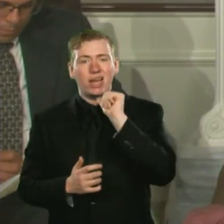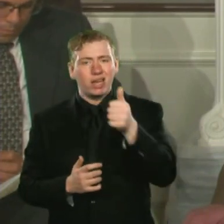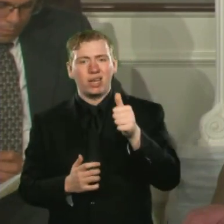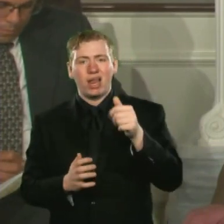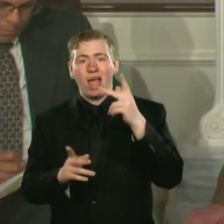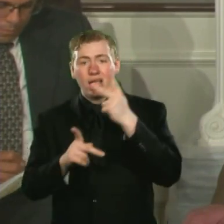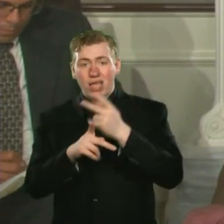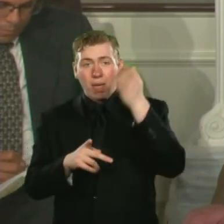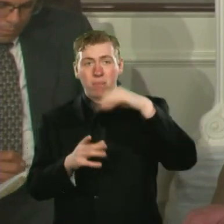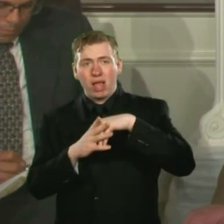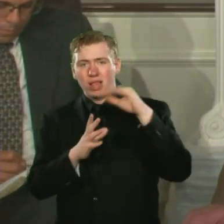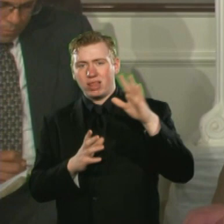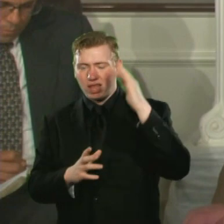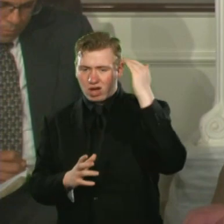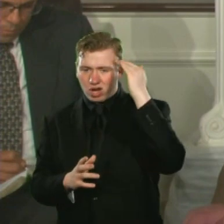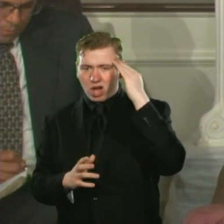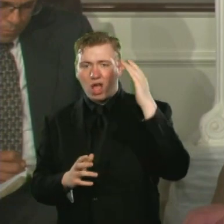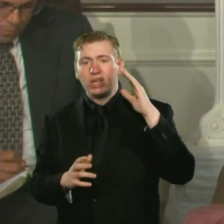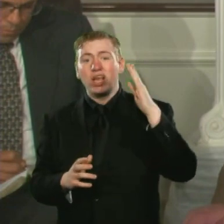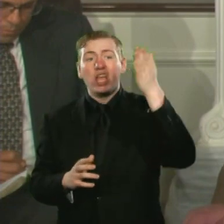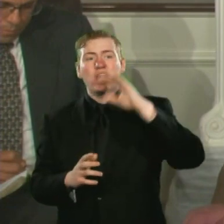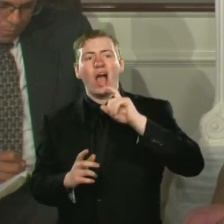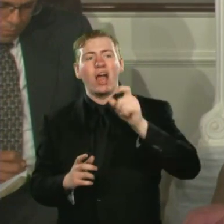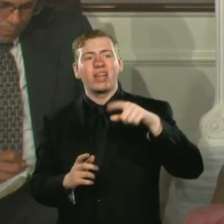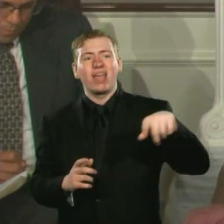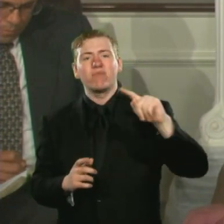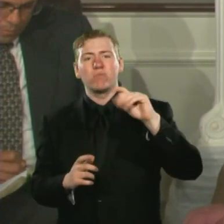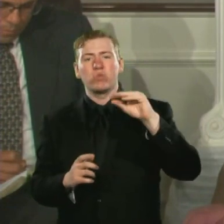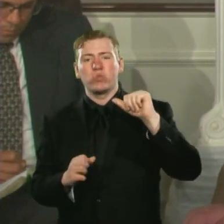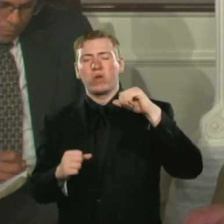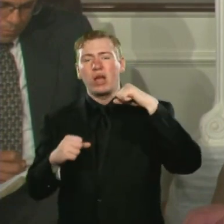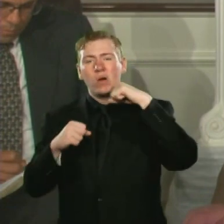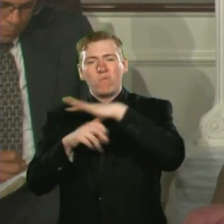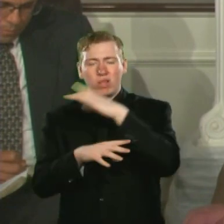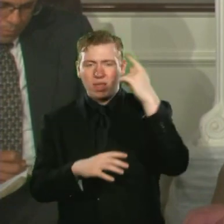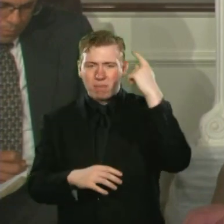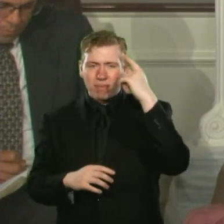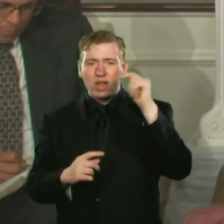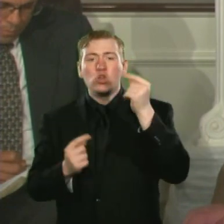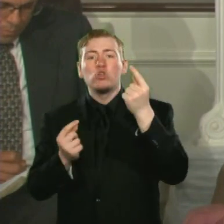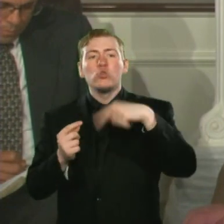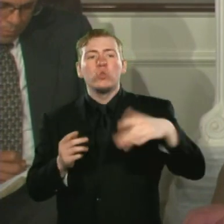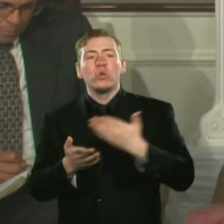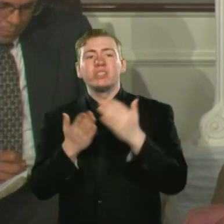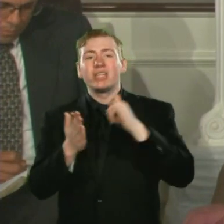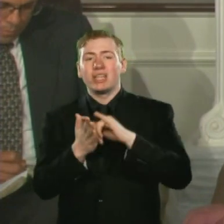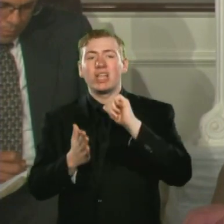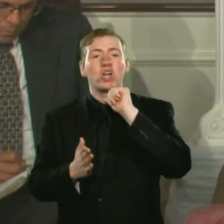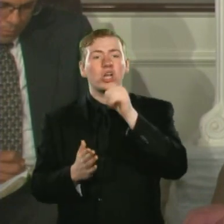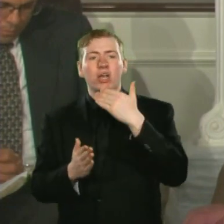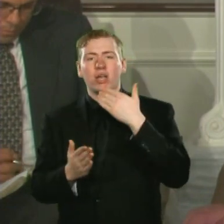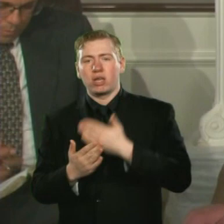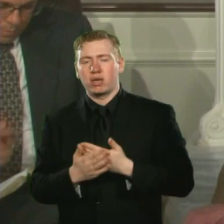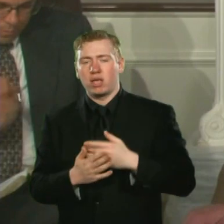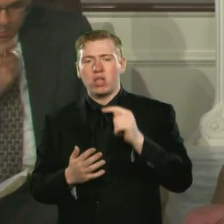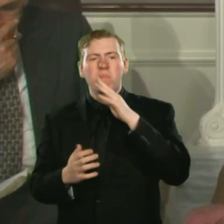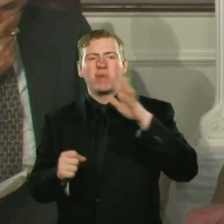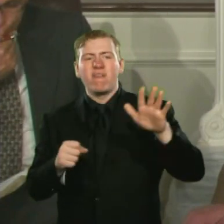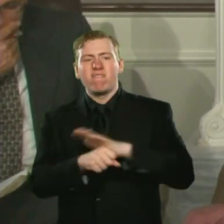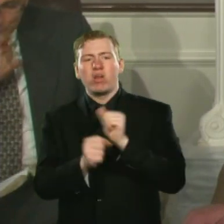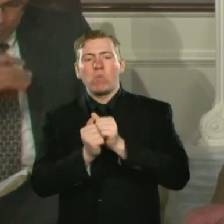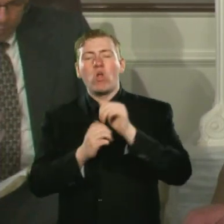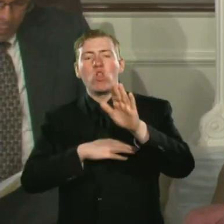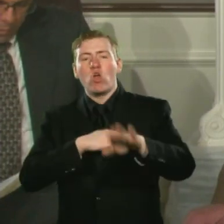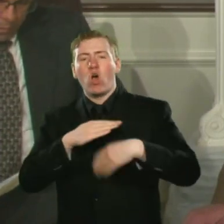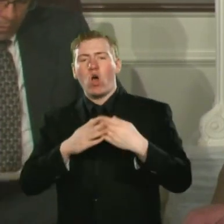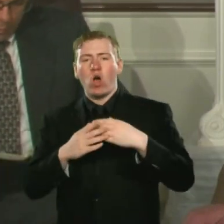in their knowledge, God gave them over to a reprobate mind to do those things which are not convenient, and to be filled with all